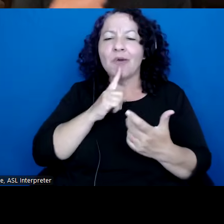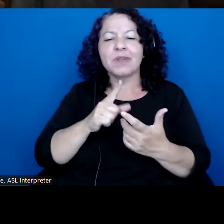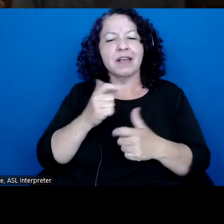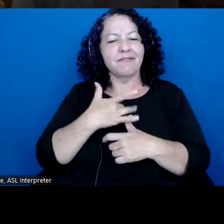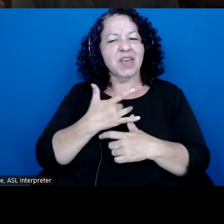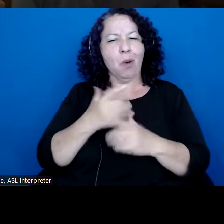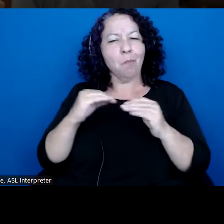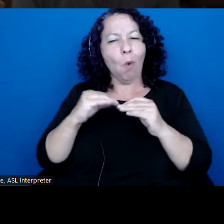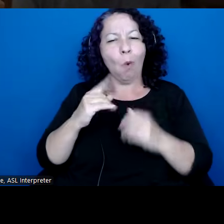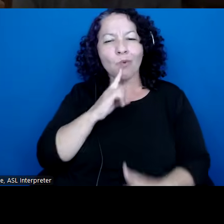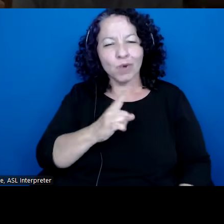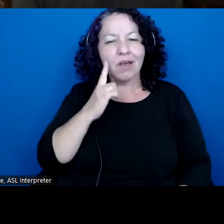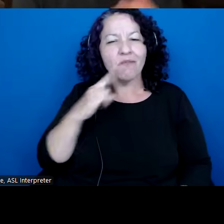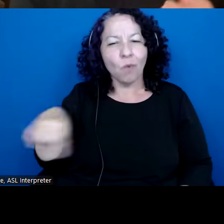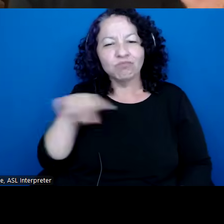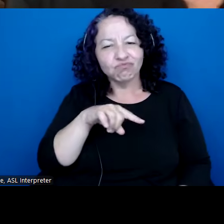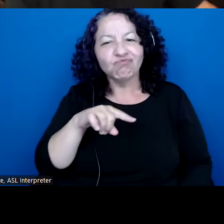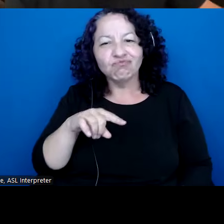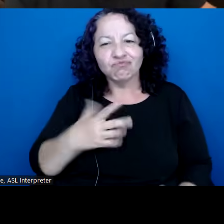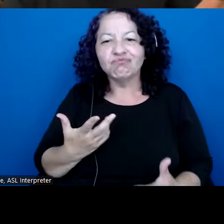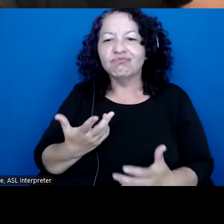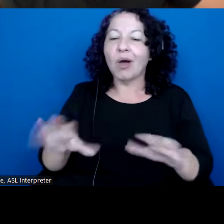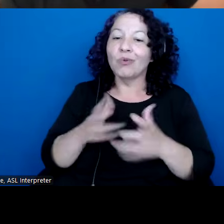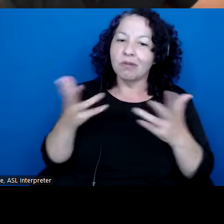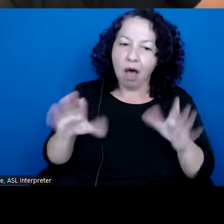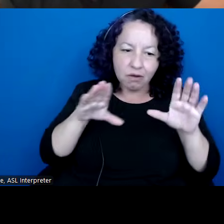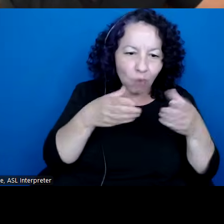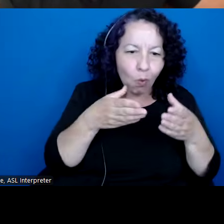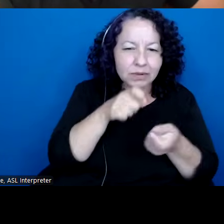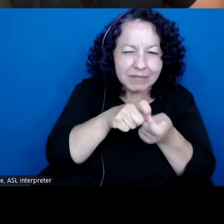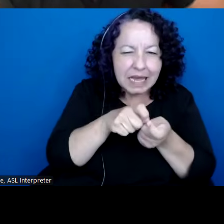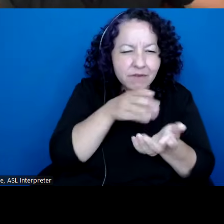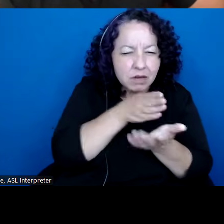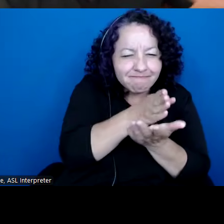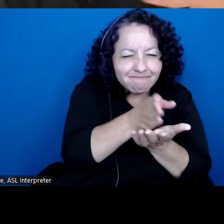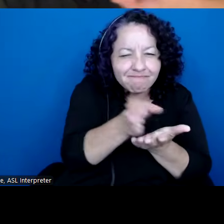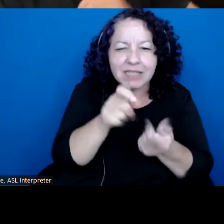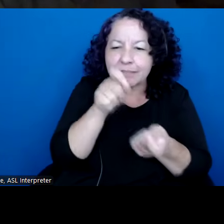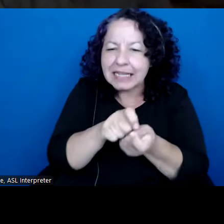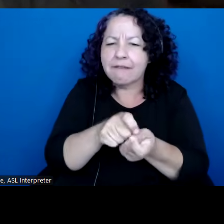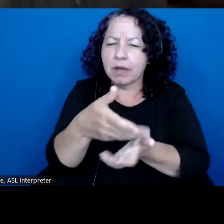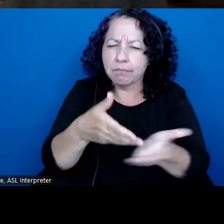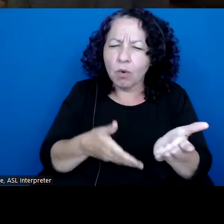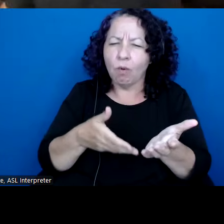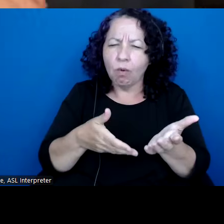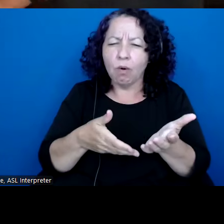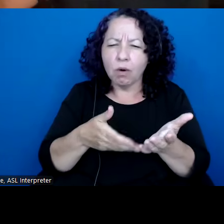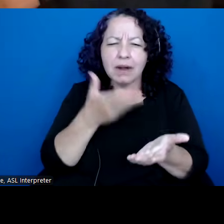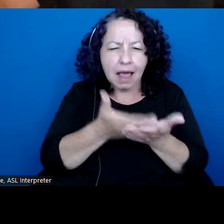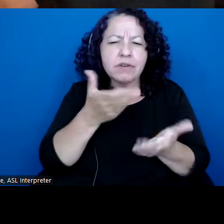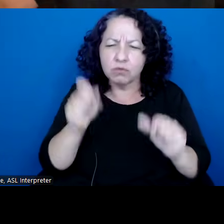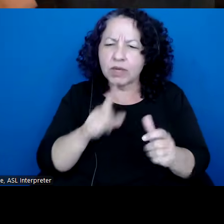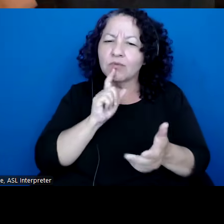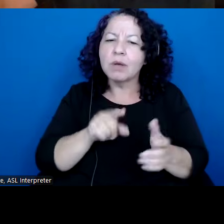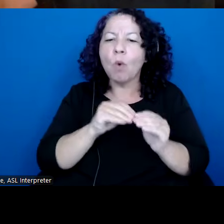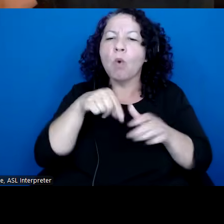real. And I also do a lot of focusing in on some particular piece of evidence that we can dig down into.